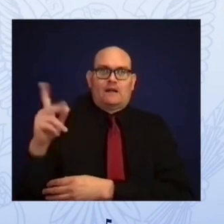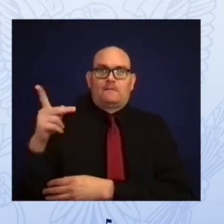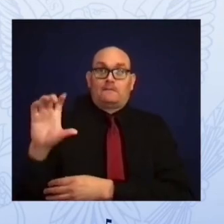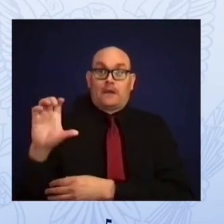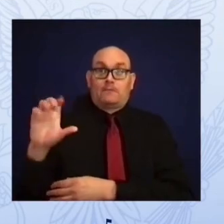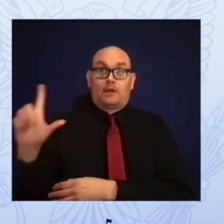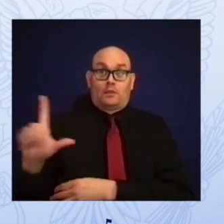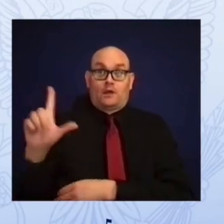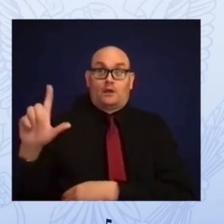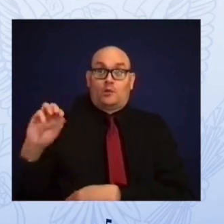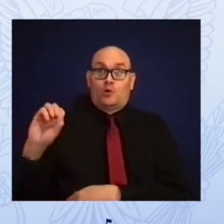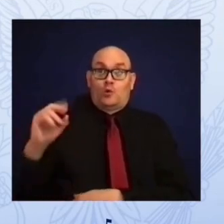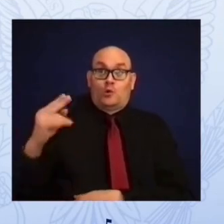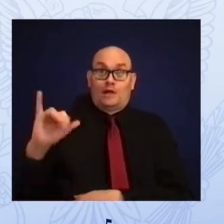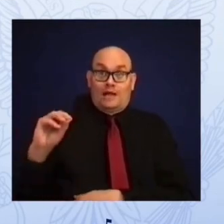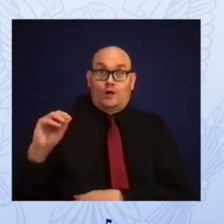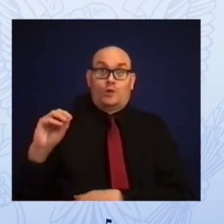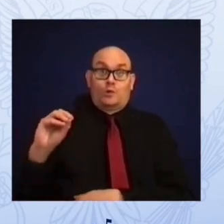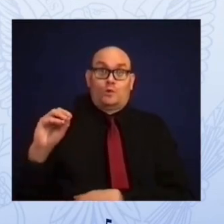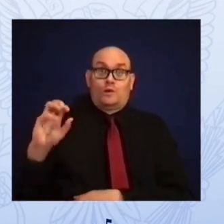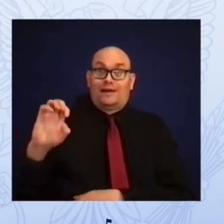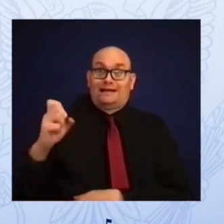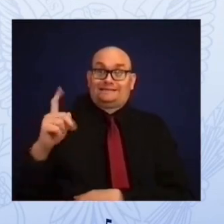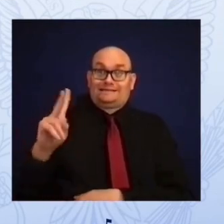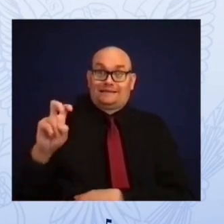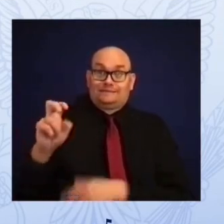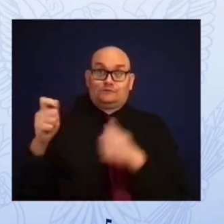Aya Khalil.